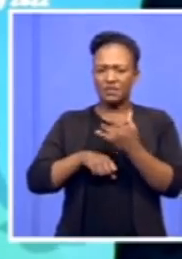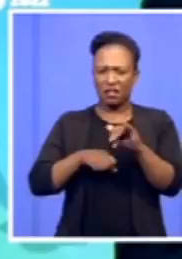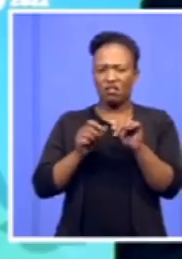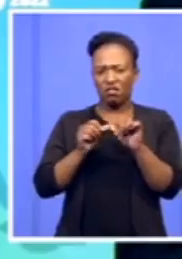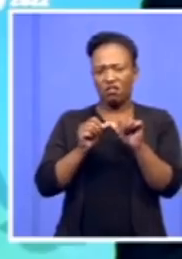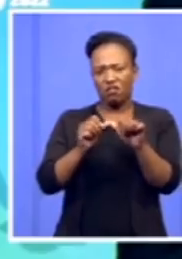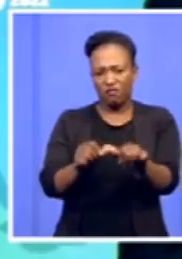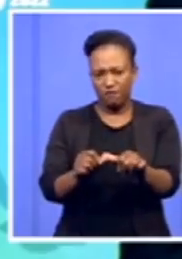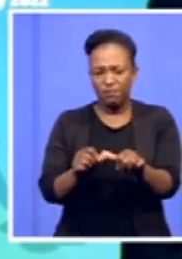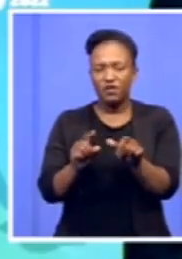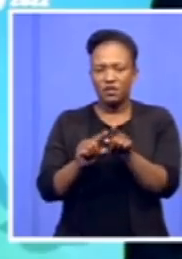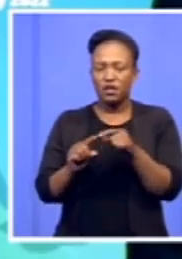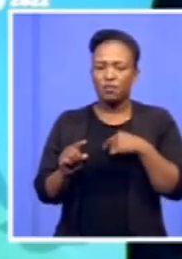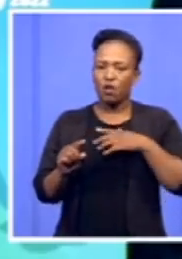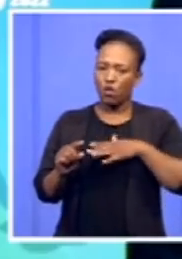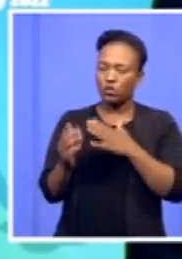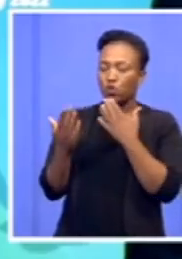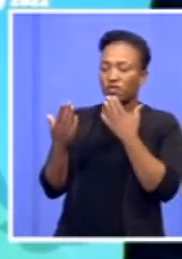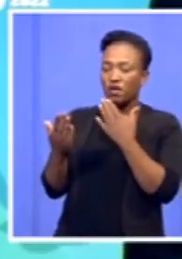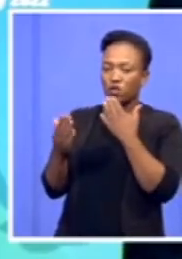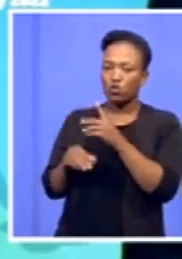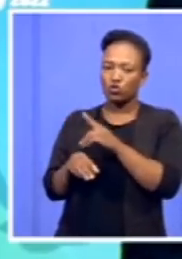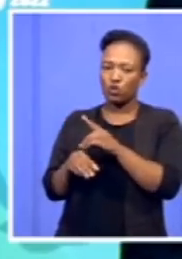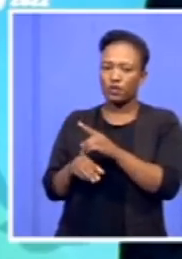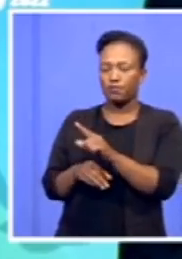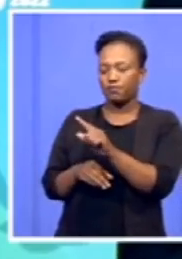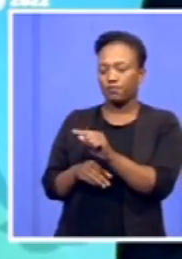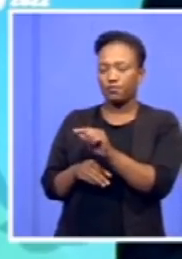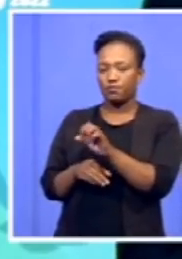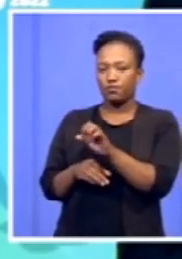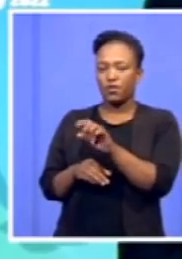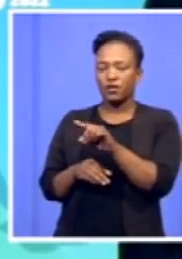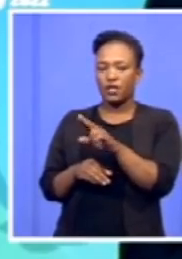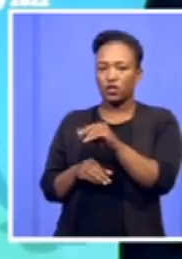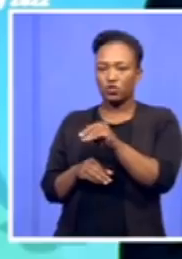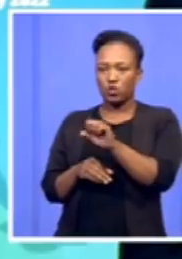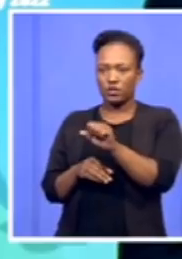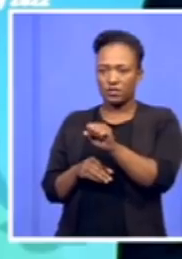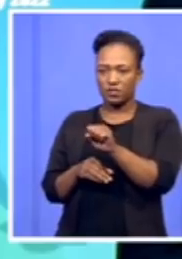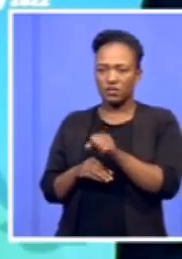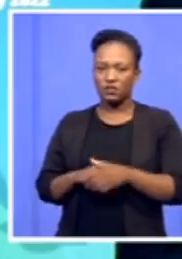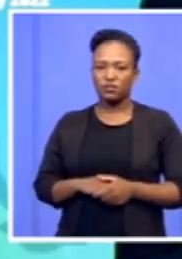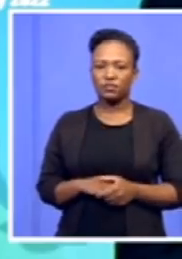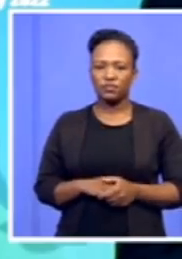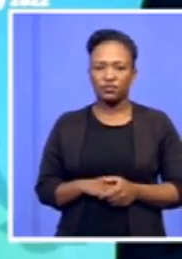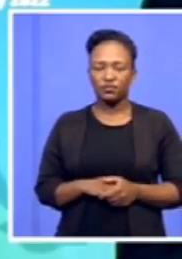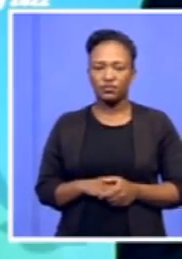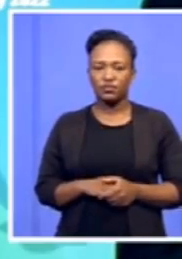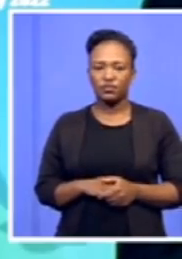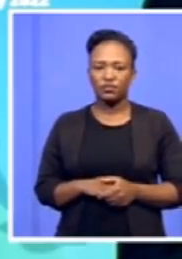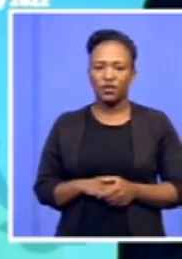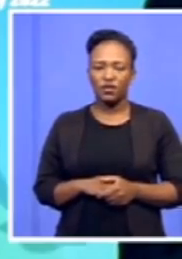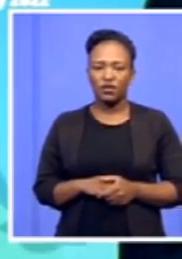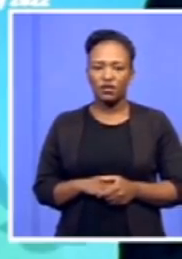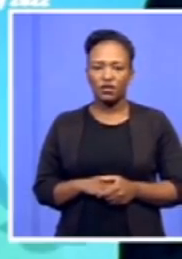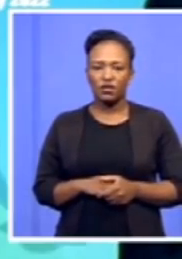Dr. Tedros. Thank you very much for your commitment, time and effort. Hier, or just yesterday, avec le président Paul Kagame et